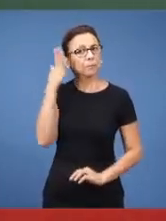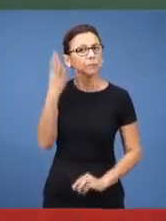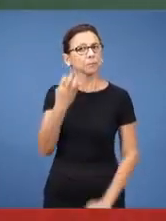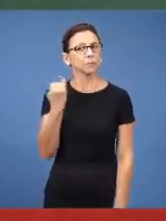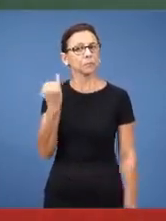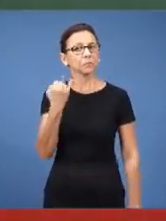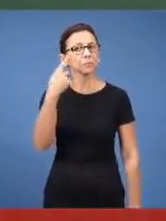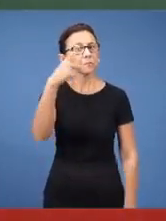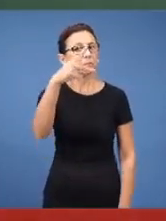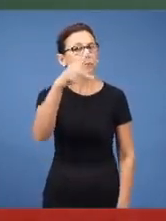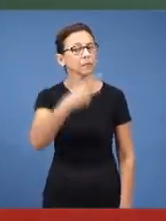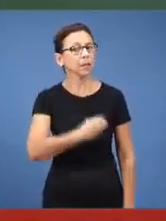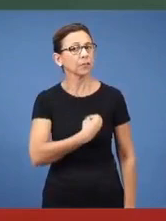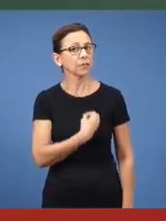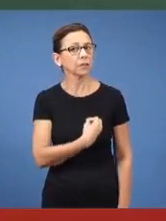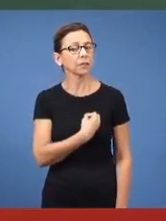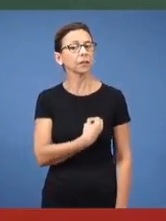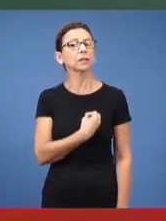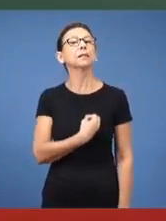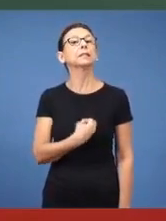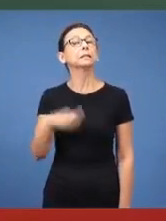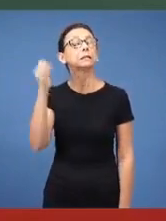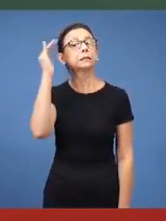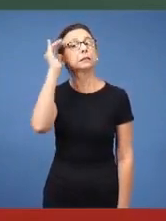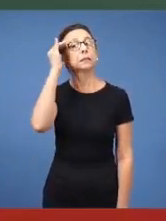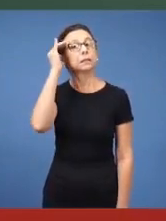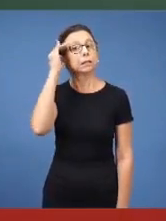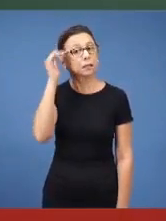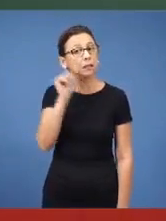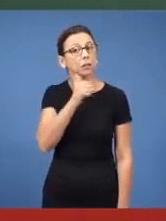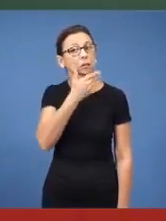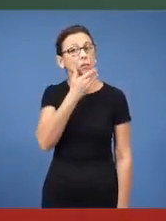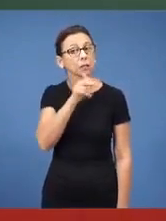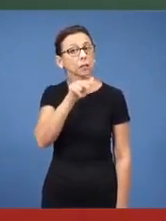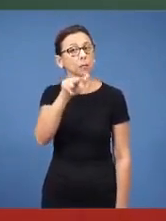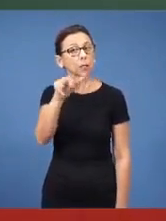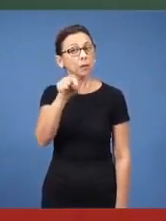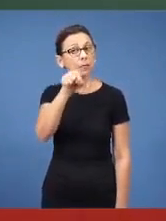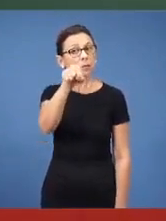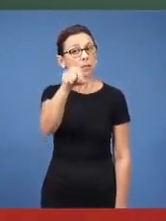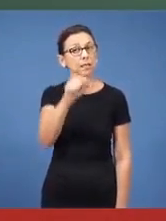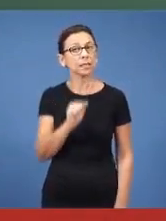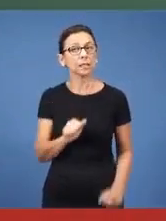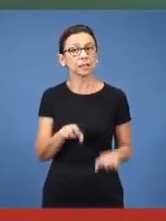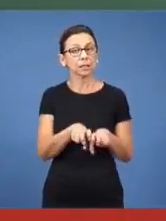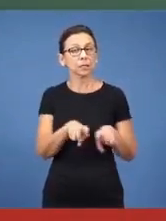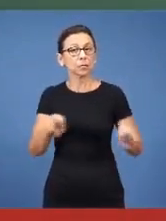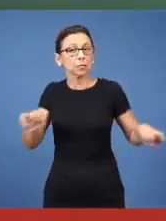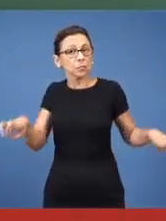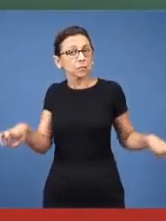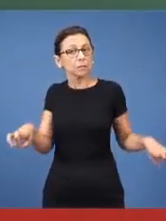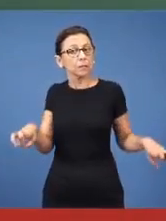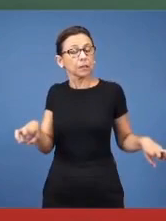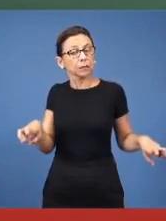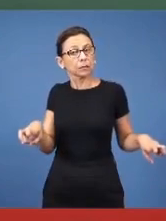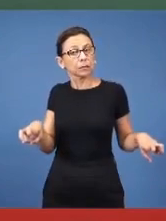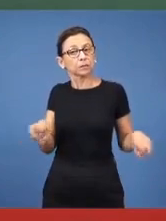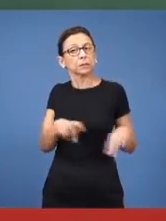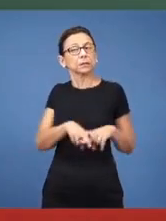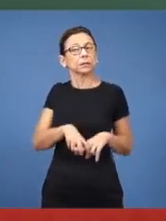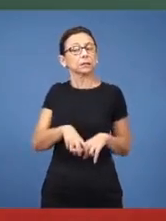Keep the revelation, which is what is important for our life. You understand, my brother? Who are here in the chair, in the bench of the